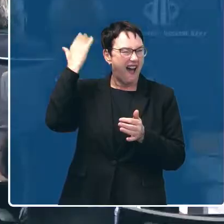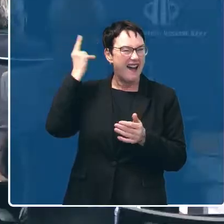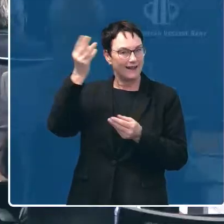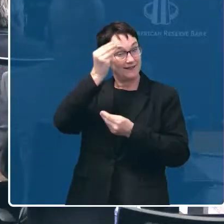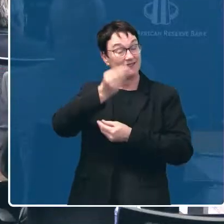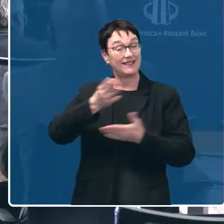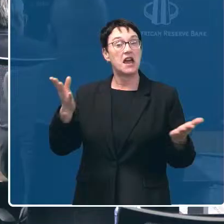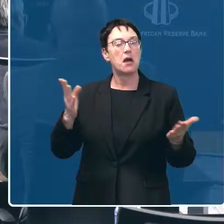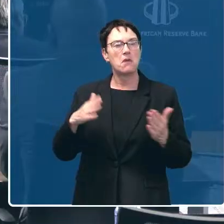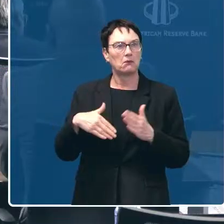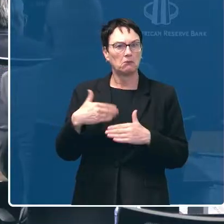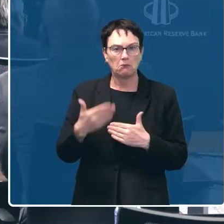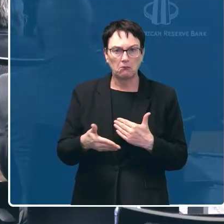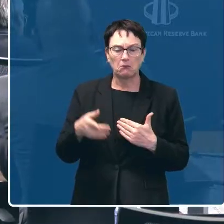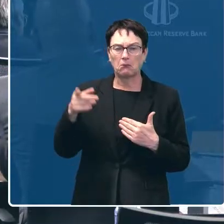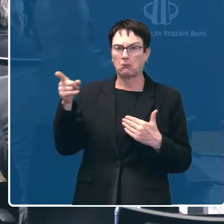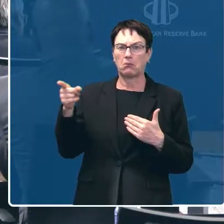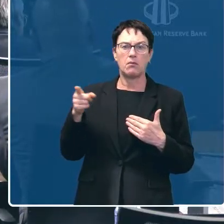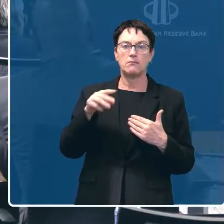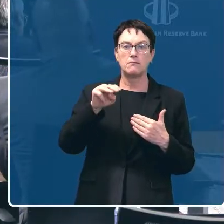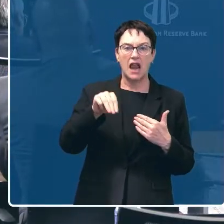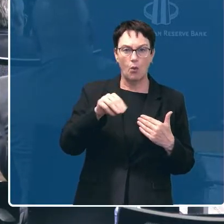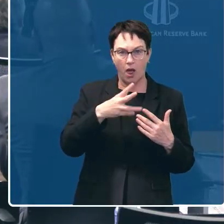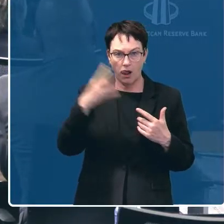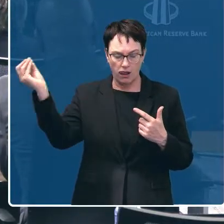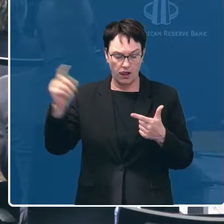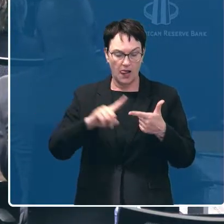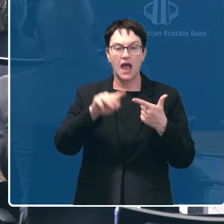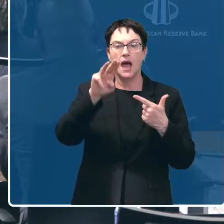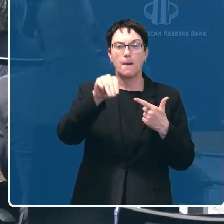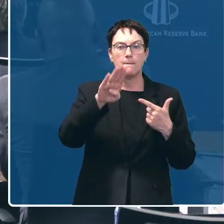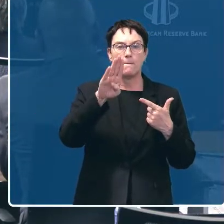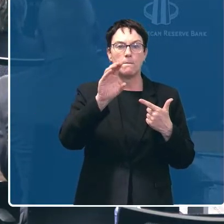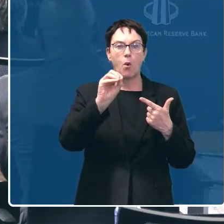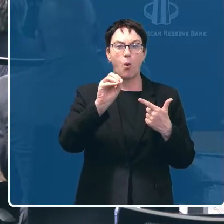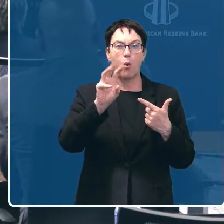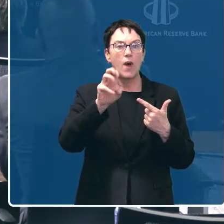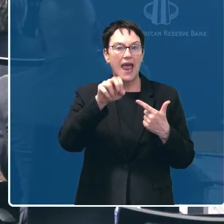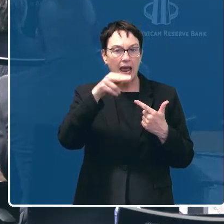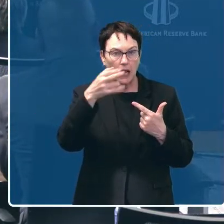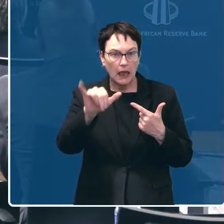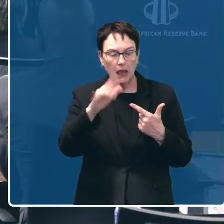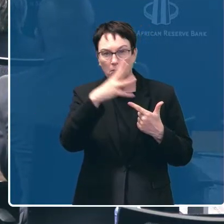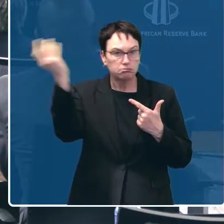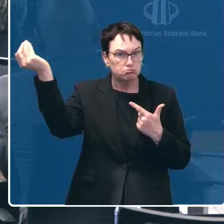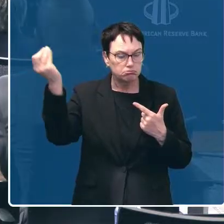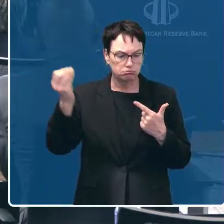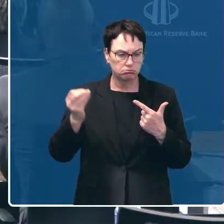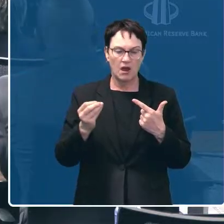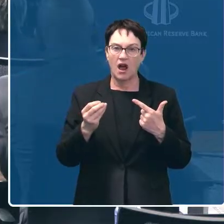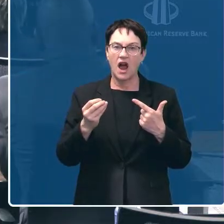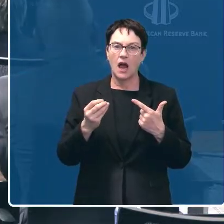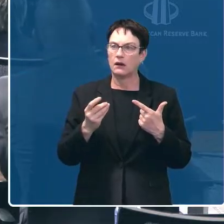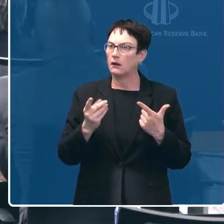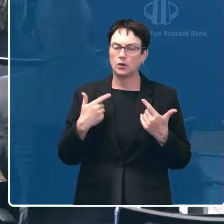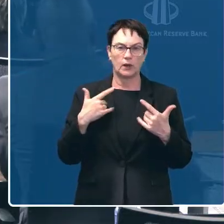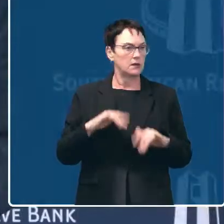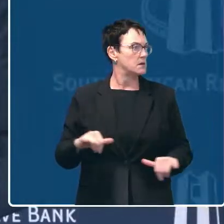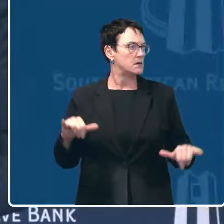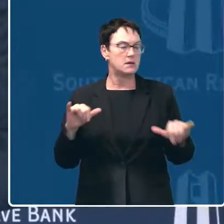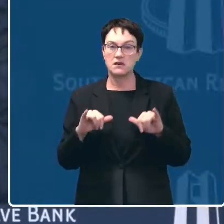Manuel left, Mboweni left, the appropriate time never arrived. That is